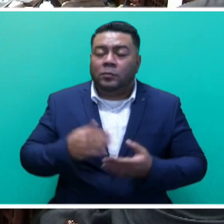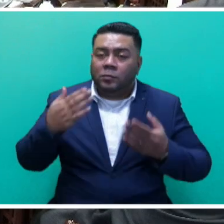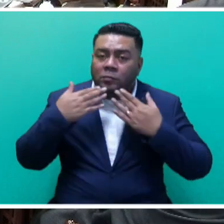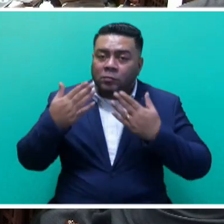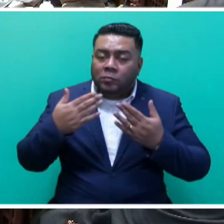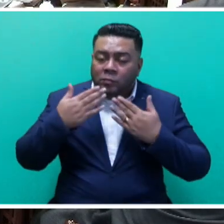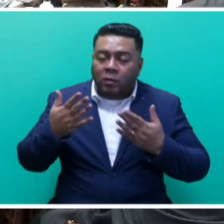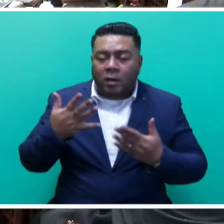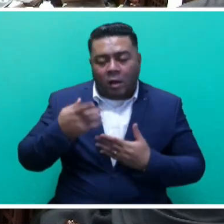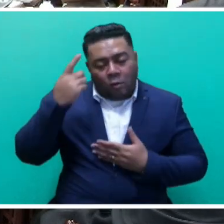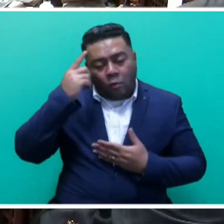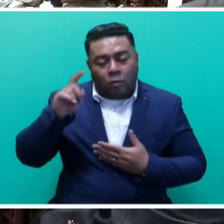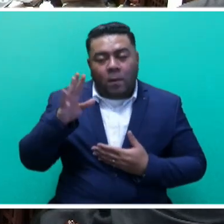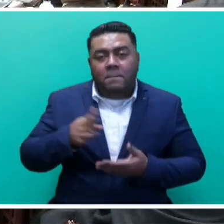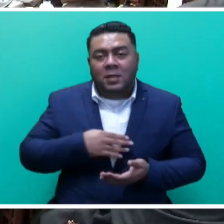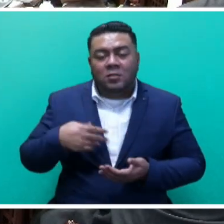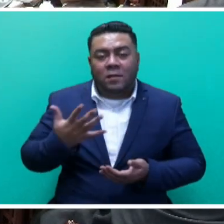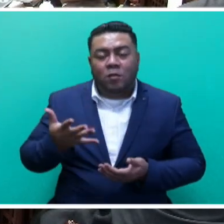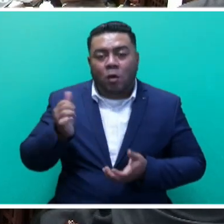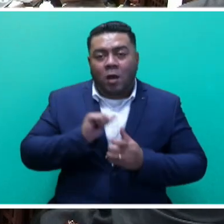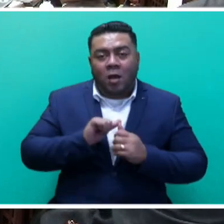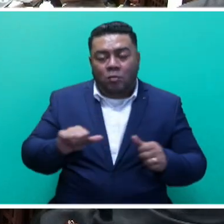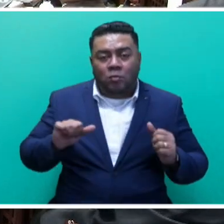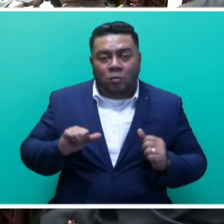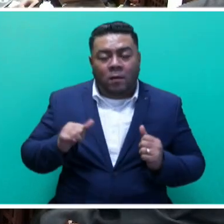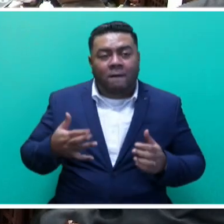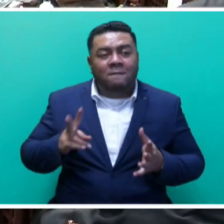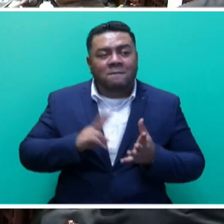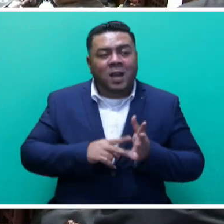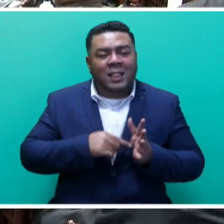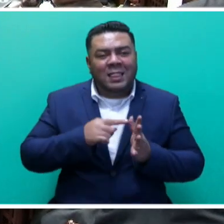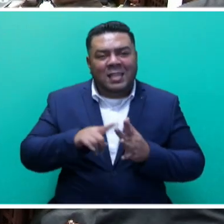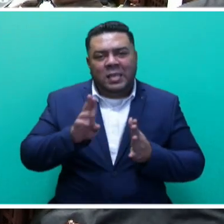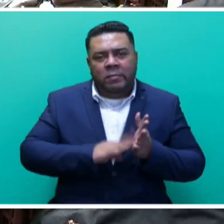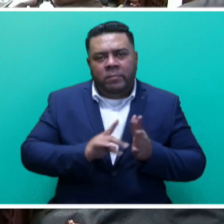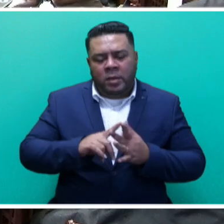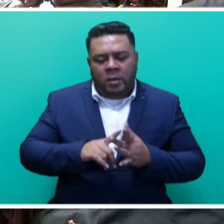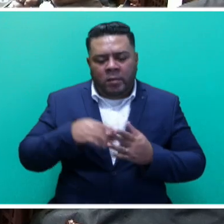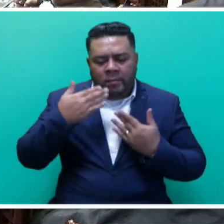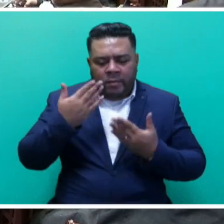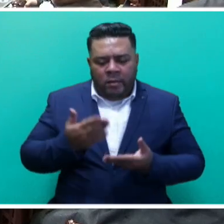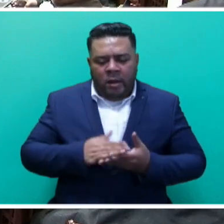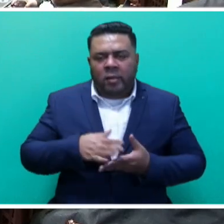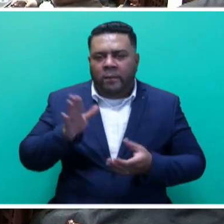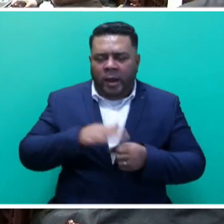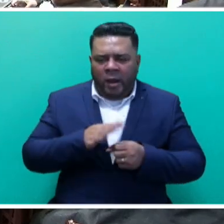I now call upon the Minister of Agriculture and Waterways, the Honourable Vatimi Rayalu, to make his